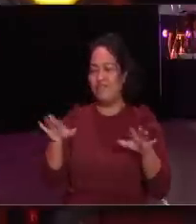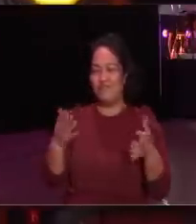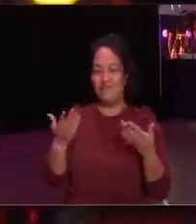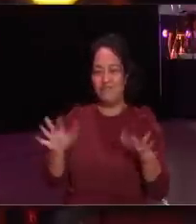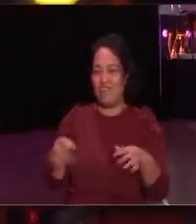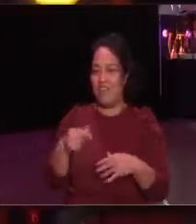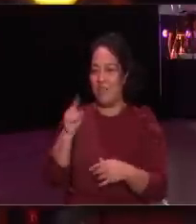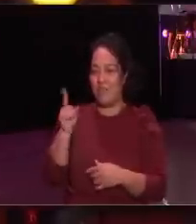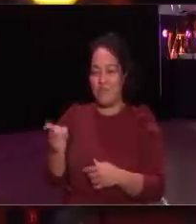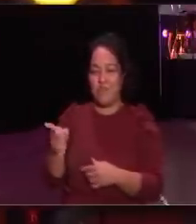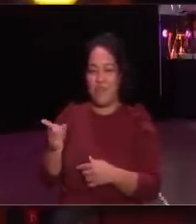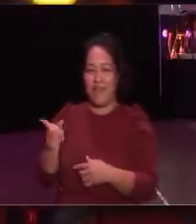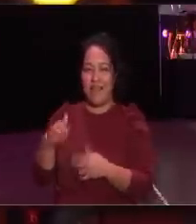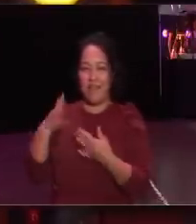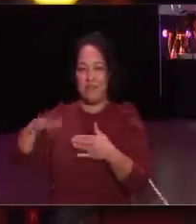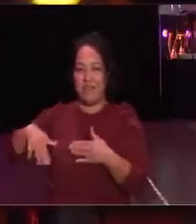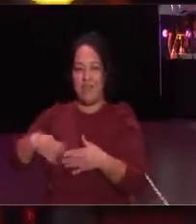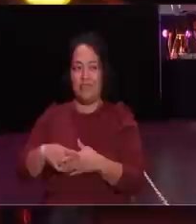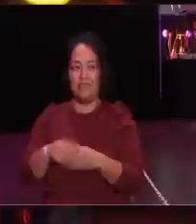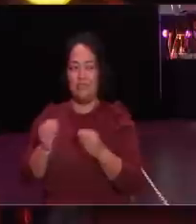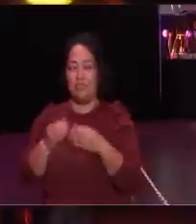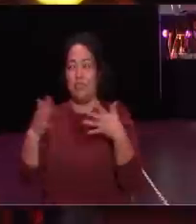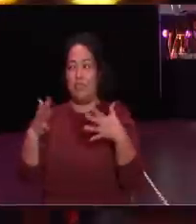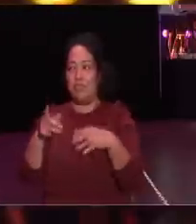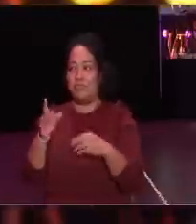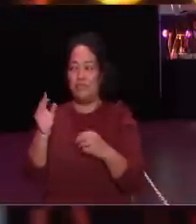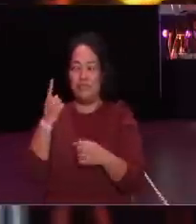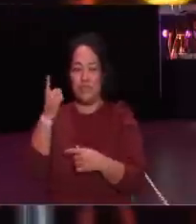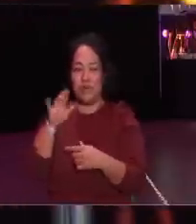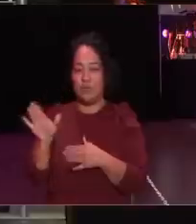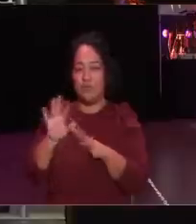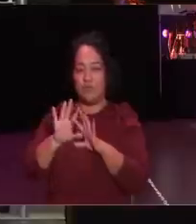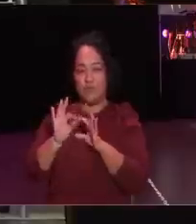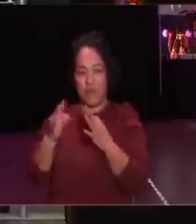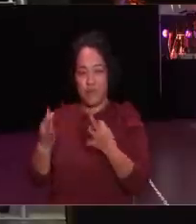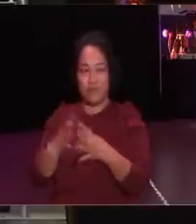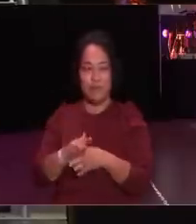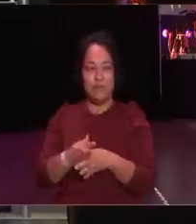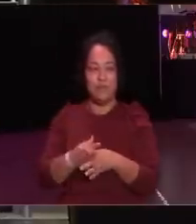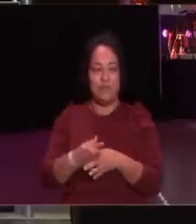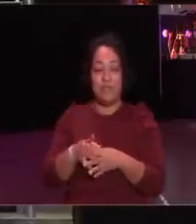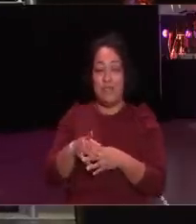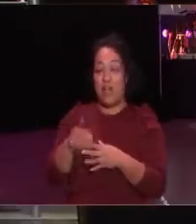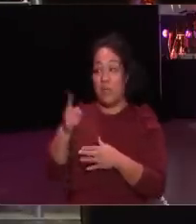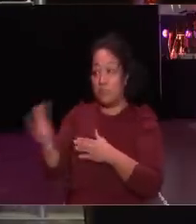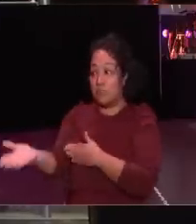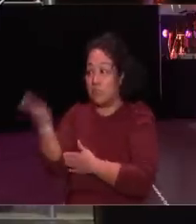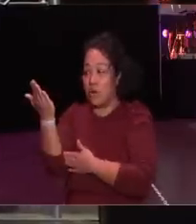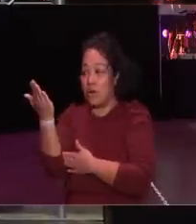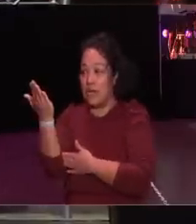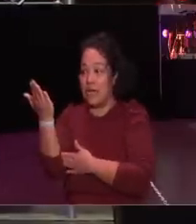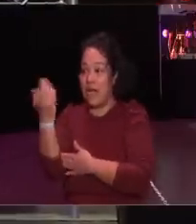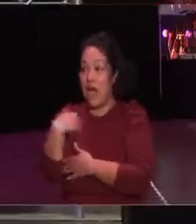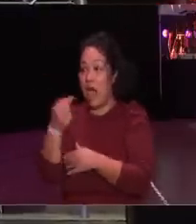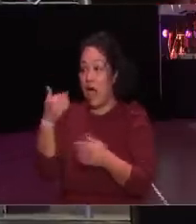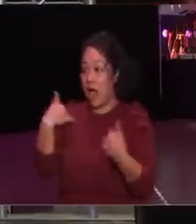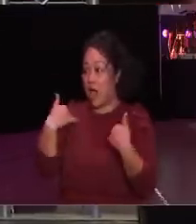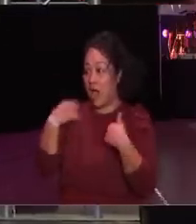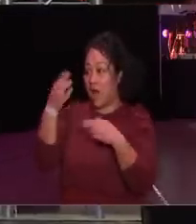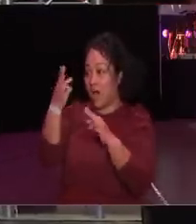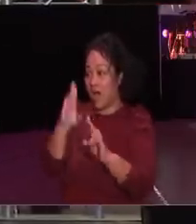much more that God has to do with him and his family. Hoy a la mañana tuve el honor. This morning I had the